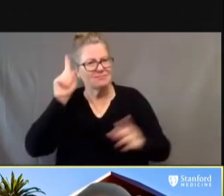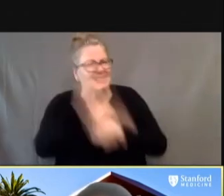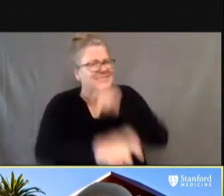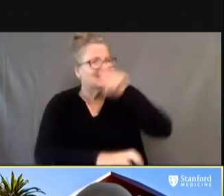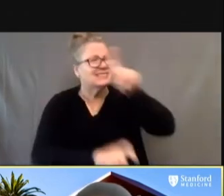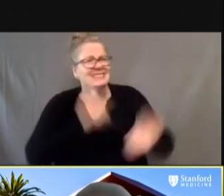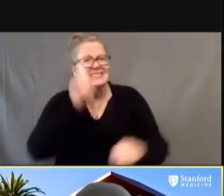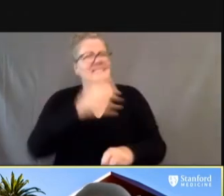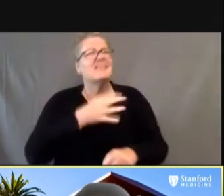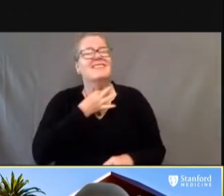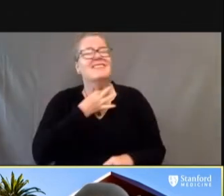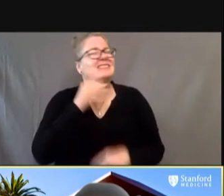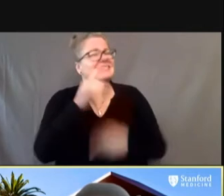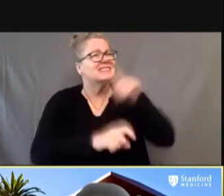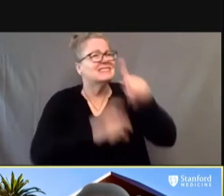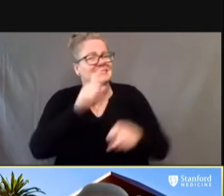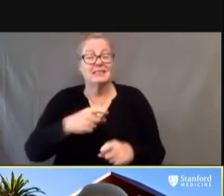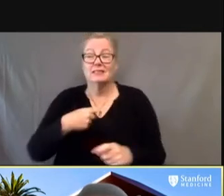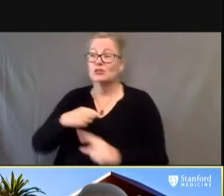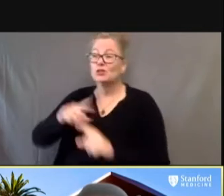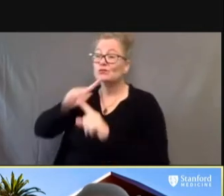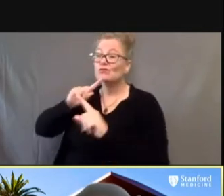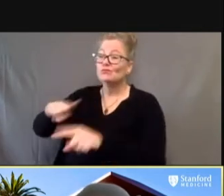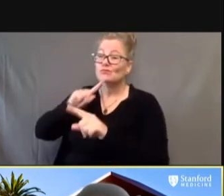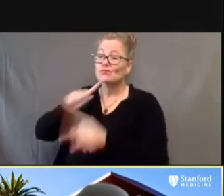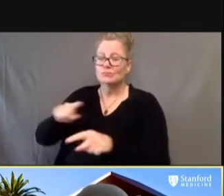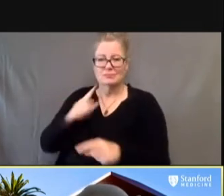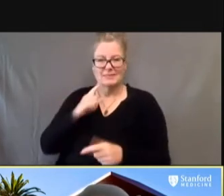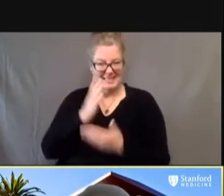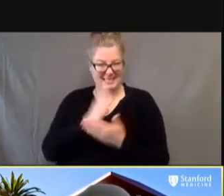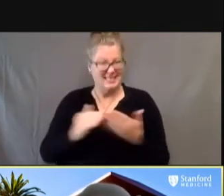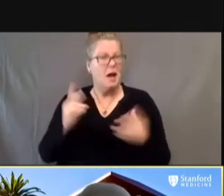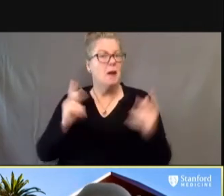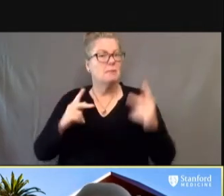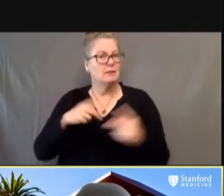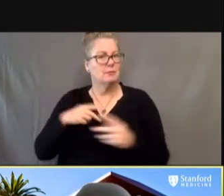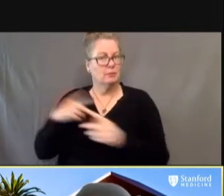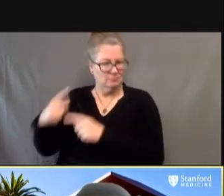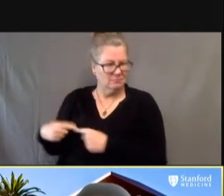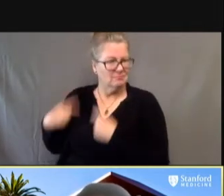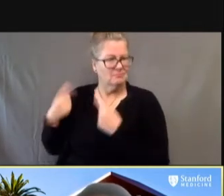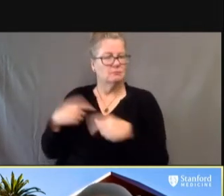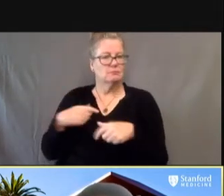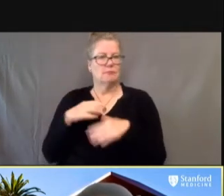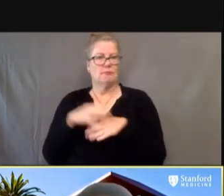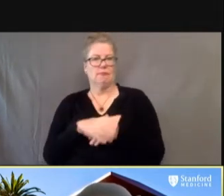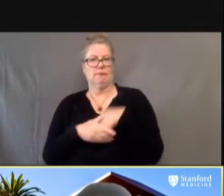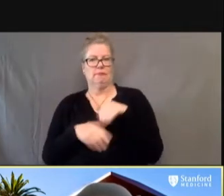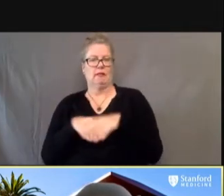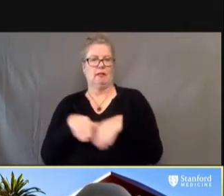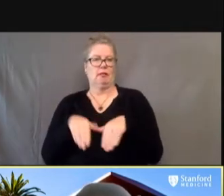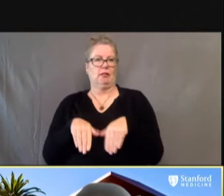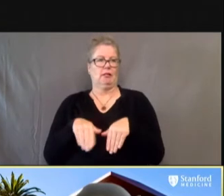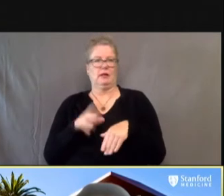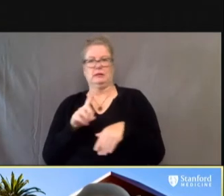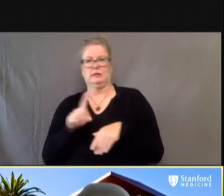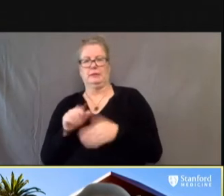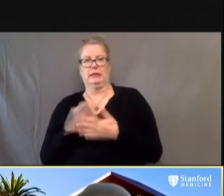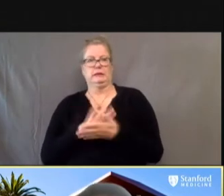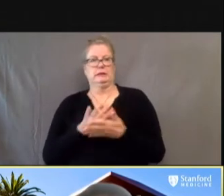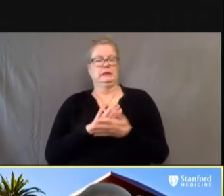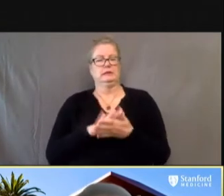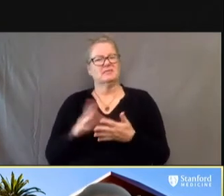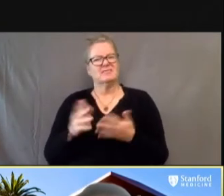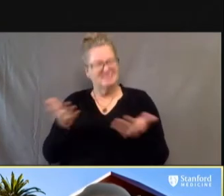just comfort with discussing disability. We've also moved on to do curricular reform to be inclusive of patients with disability